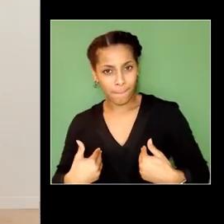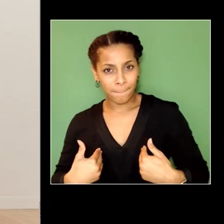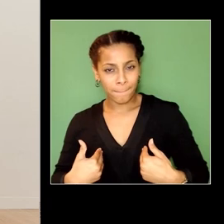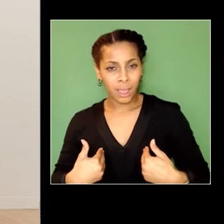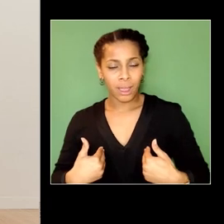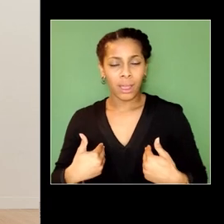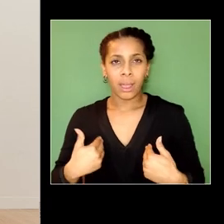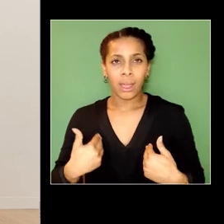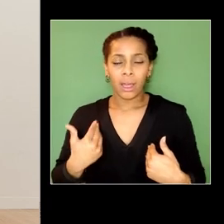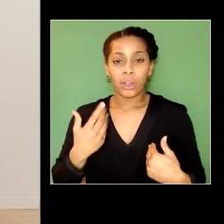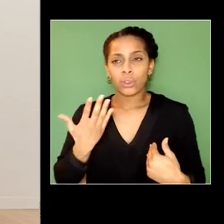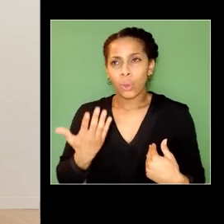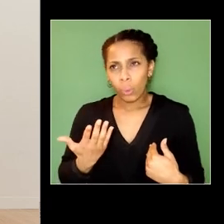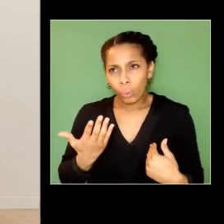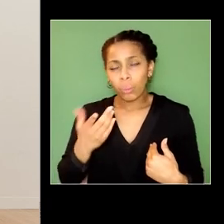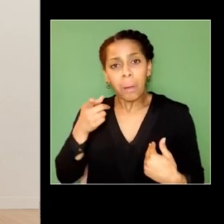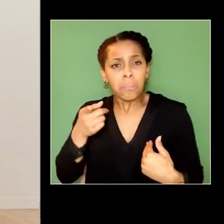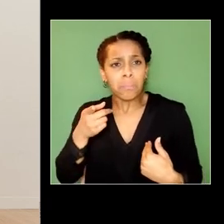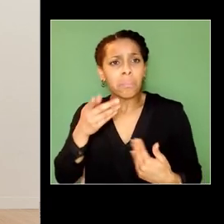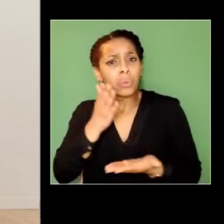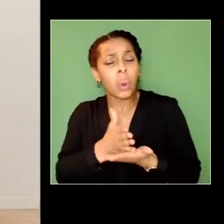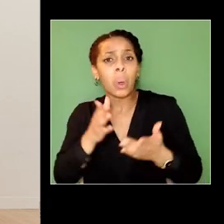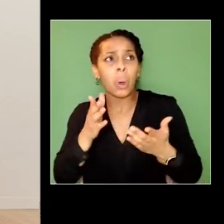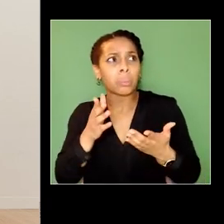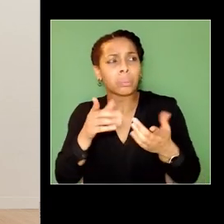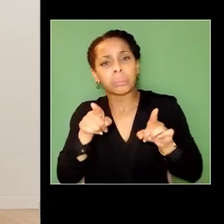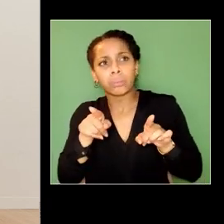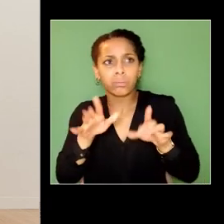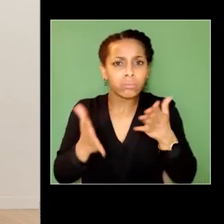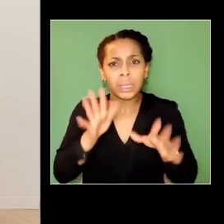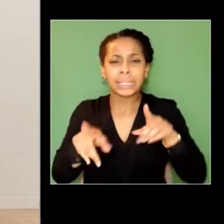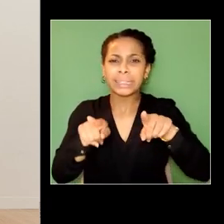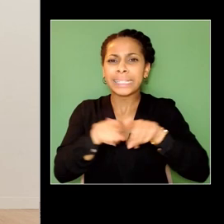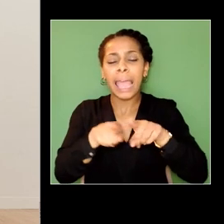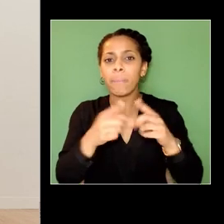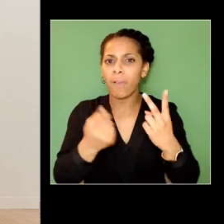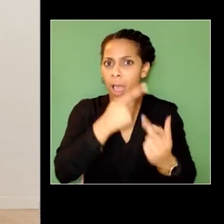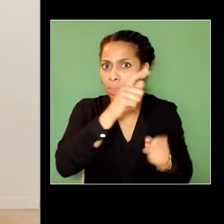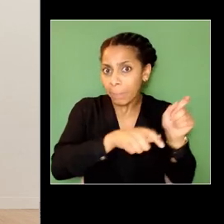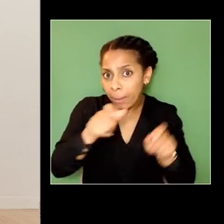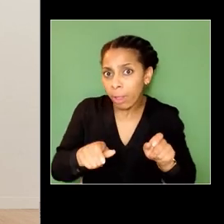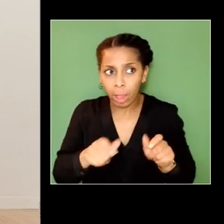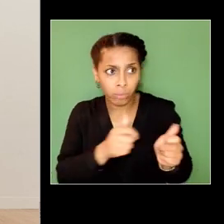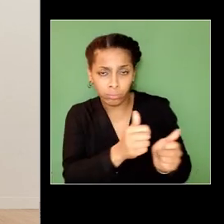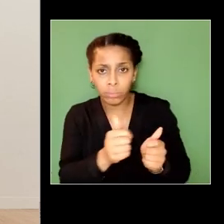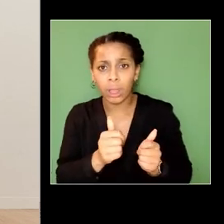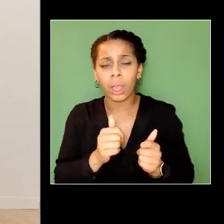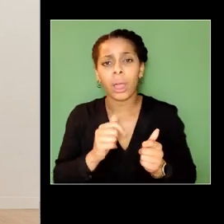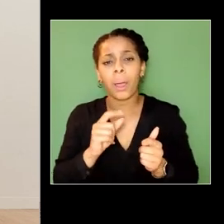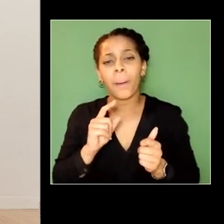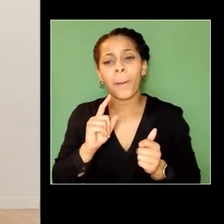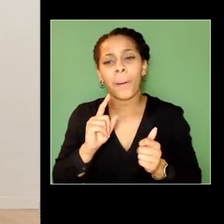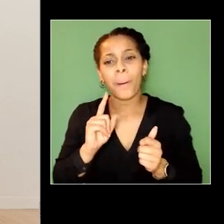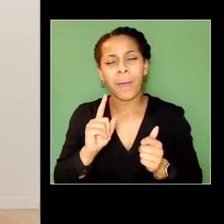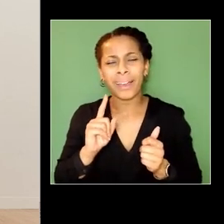partly that's the case for most people, so that's fine. But also that it means that